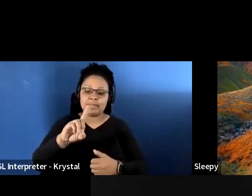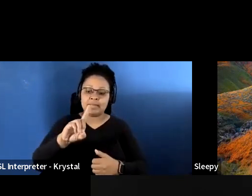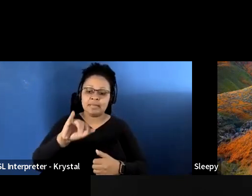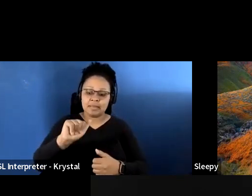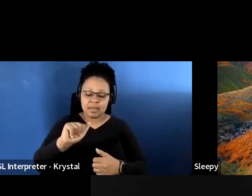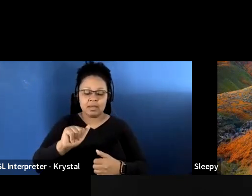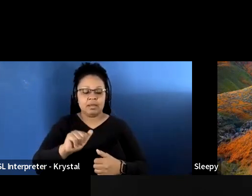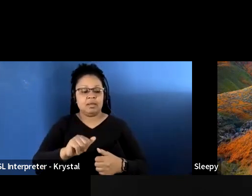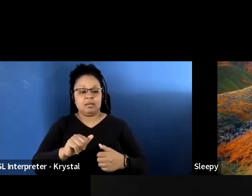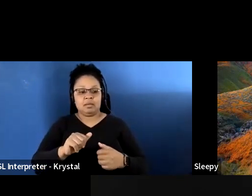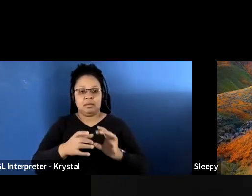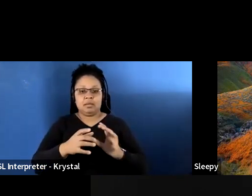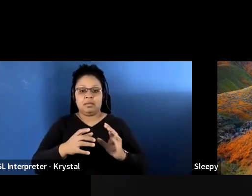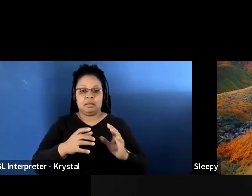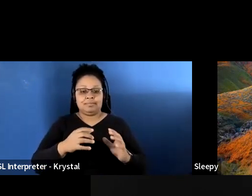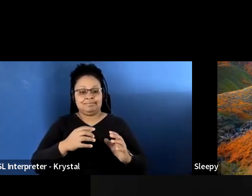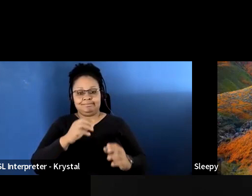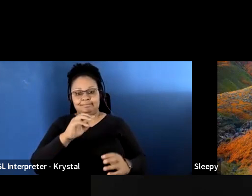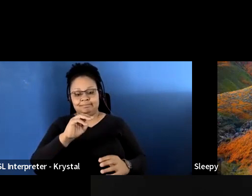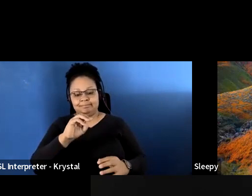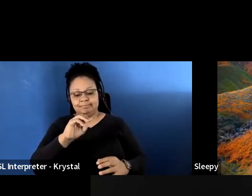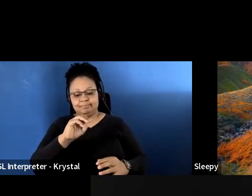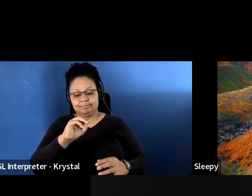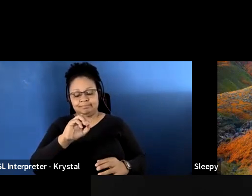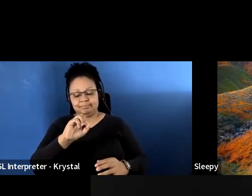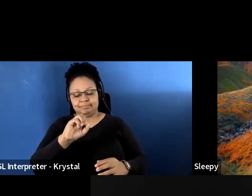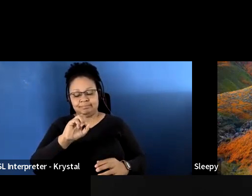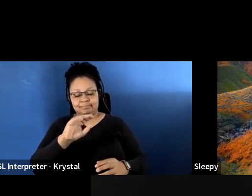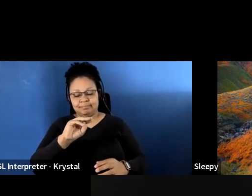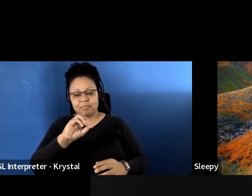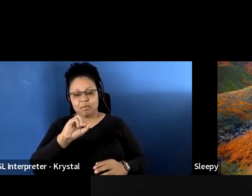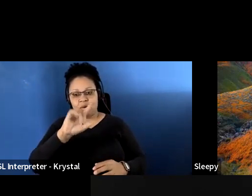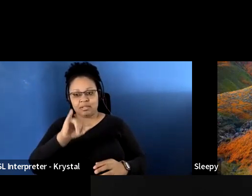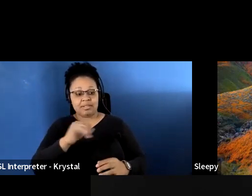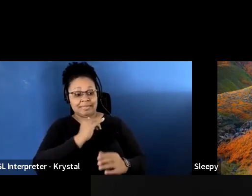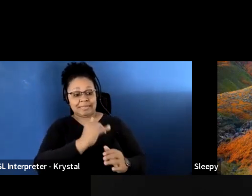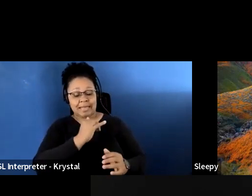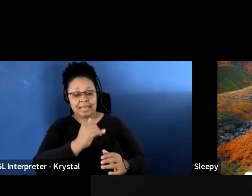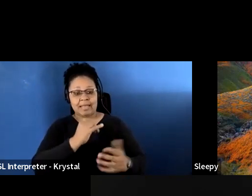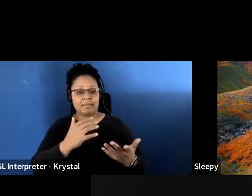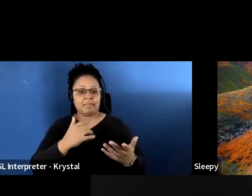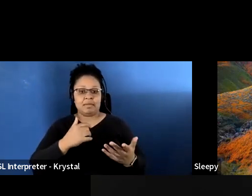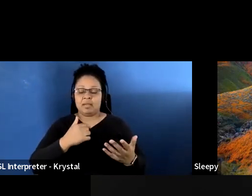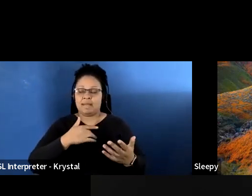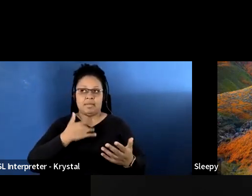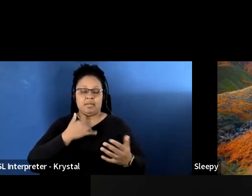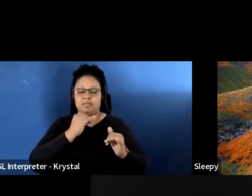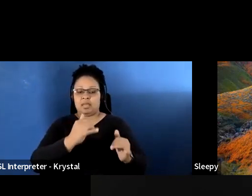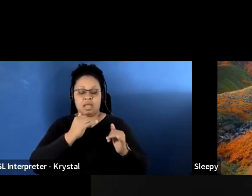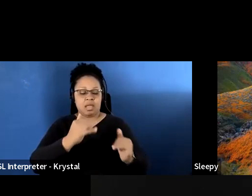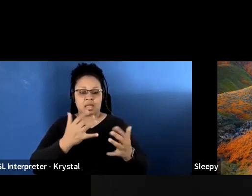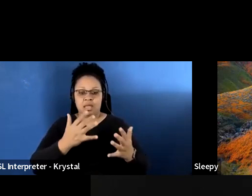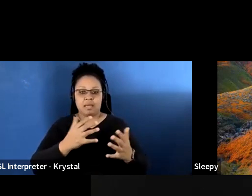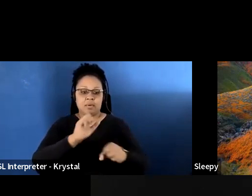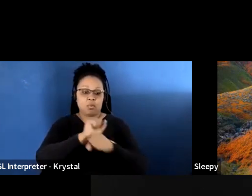every time my phone rings, I work from home. So I have a work phone and I have my regular phone. I turn off my work phone